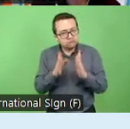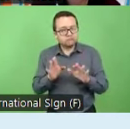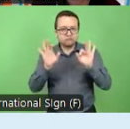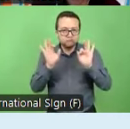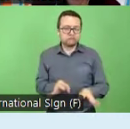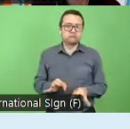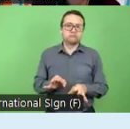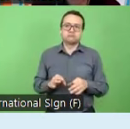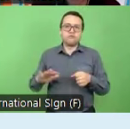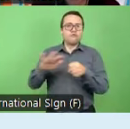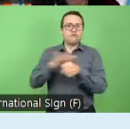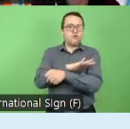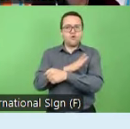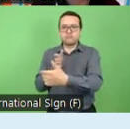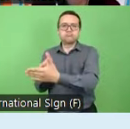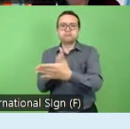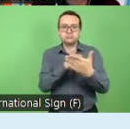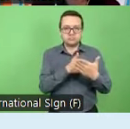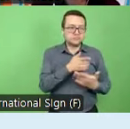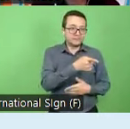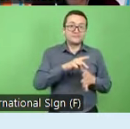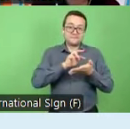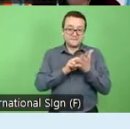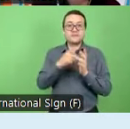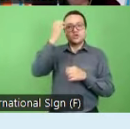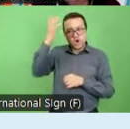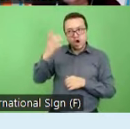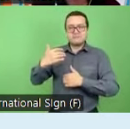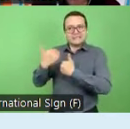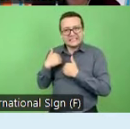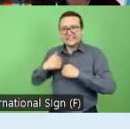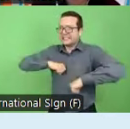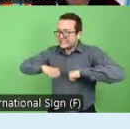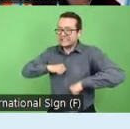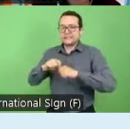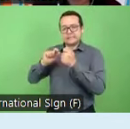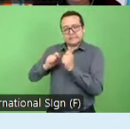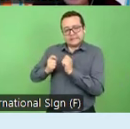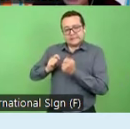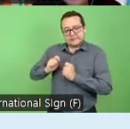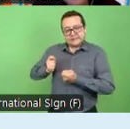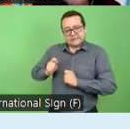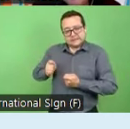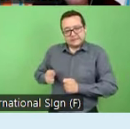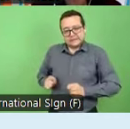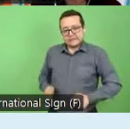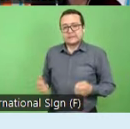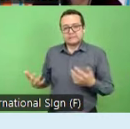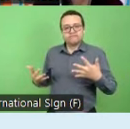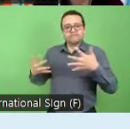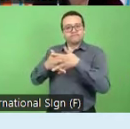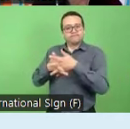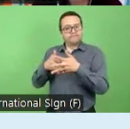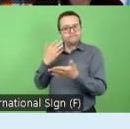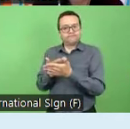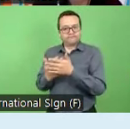is exploring the feasibility of adopting unmet need as an additional UHC monitoring indicator. And lastly, we